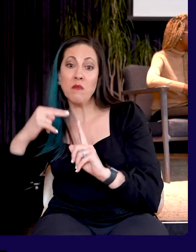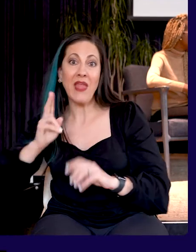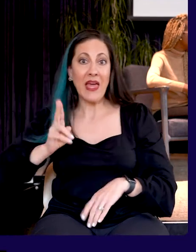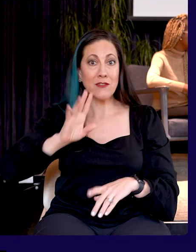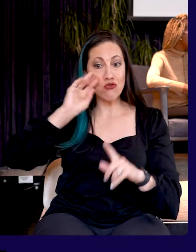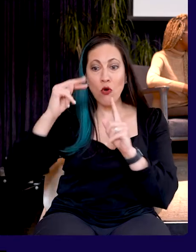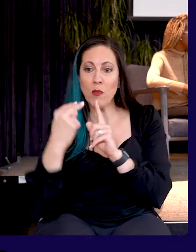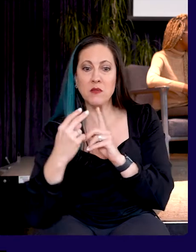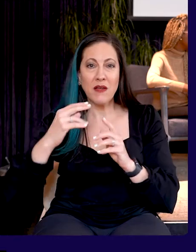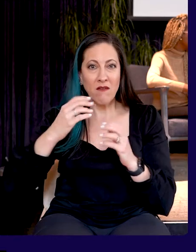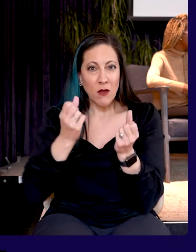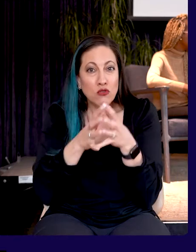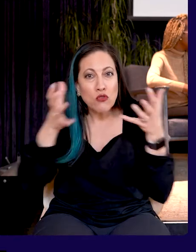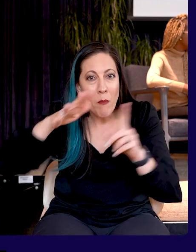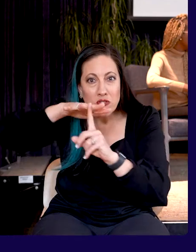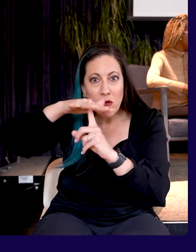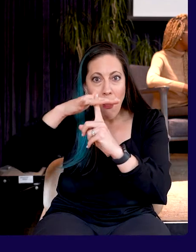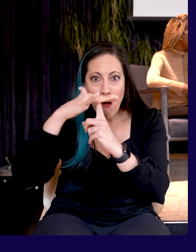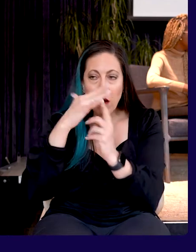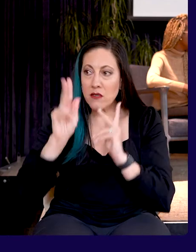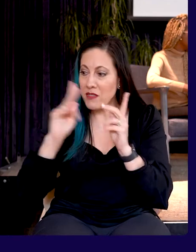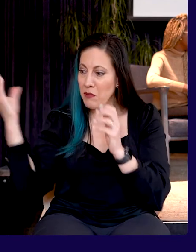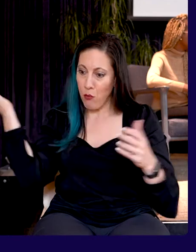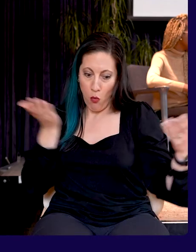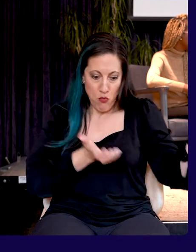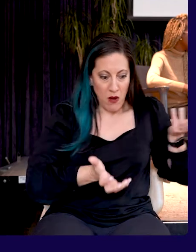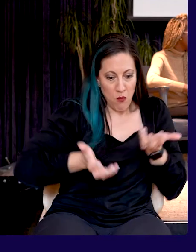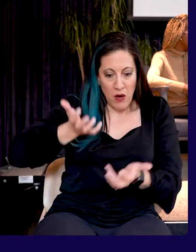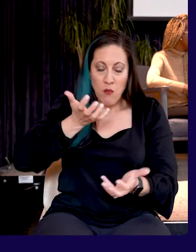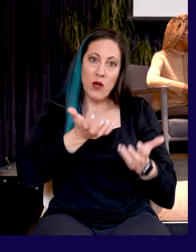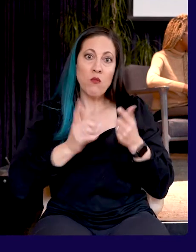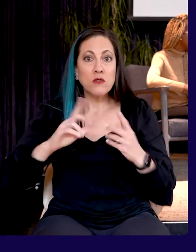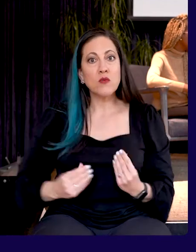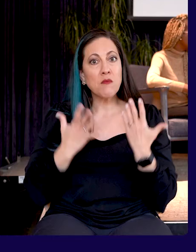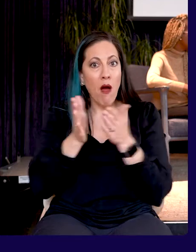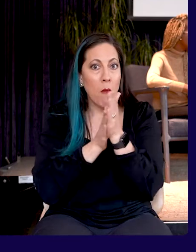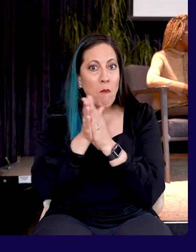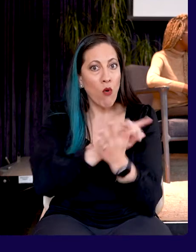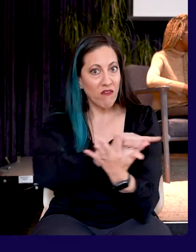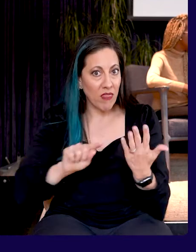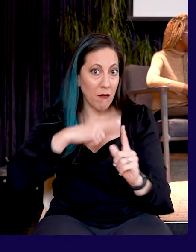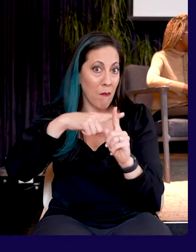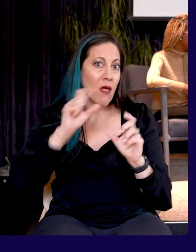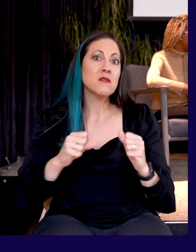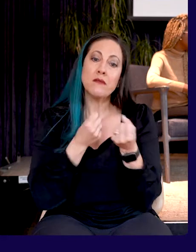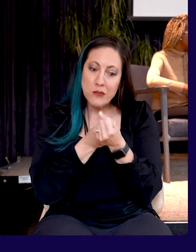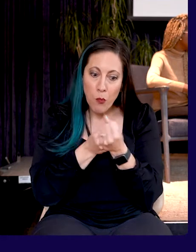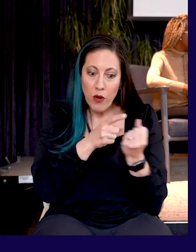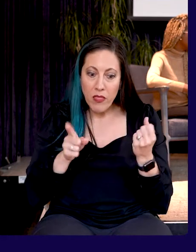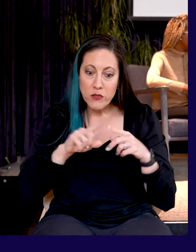lens, all of the context that people bring to work can be leveraged to both inspire and motivate them, and also to support them in